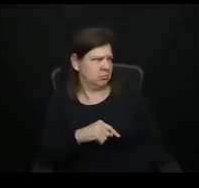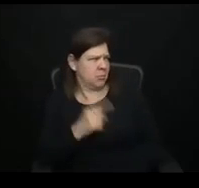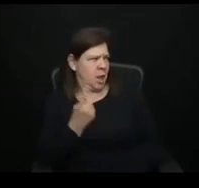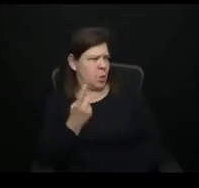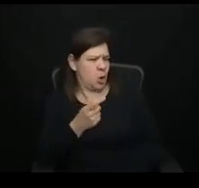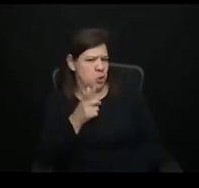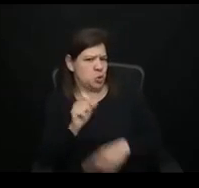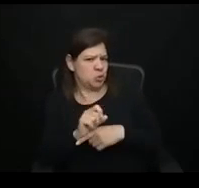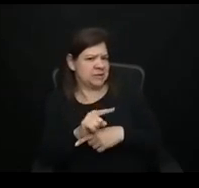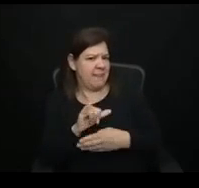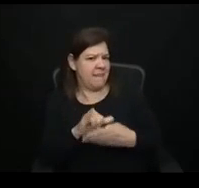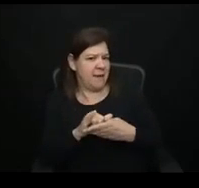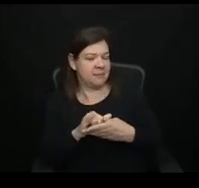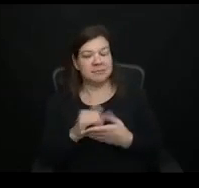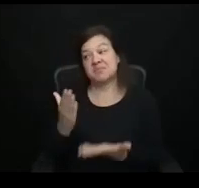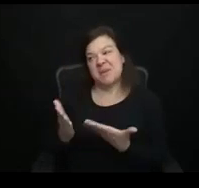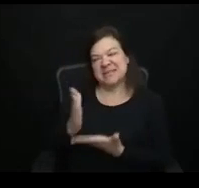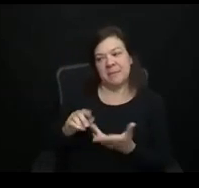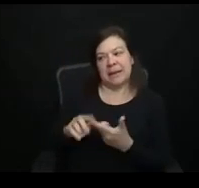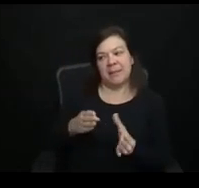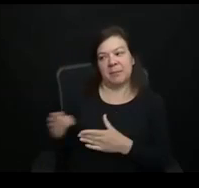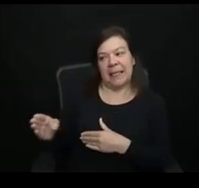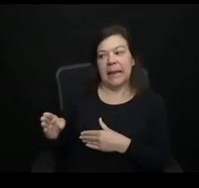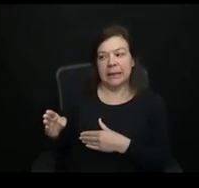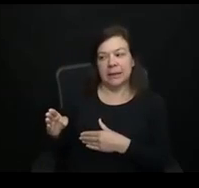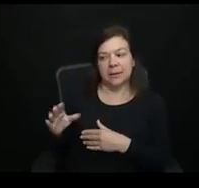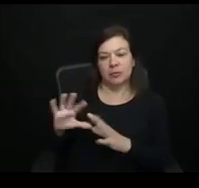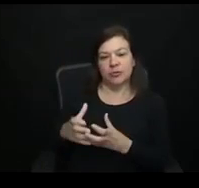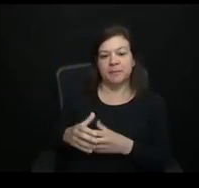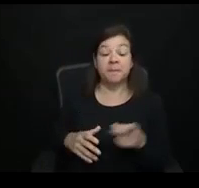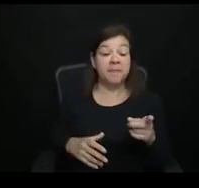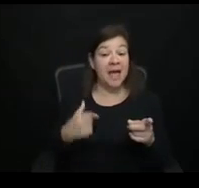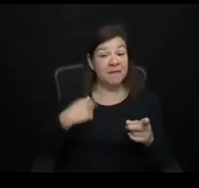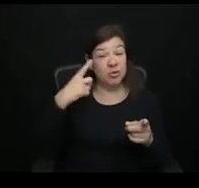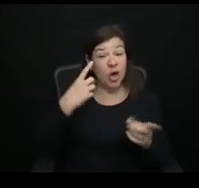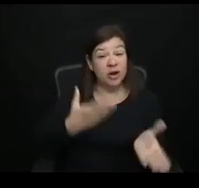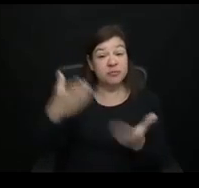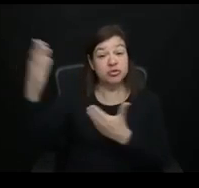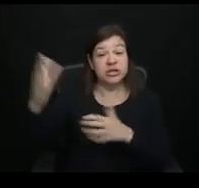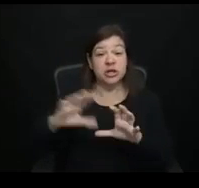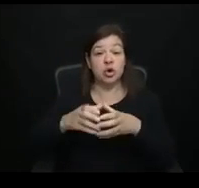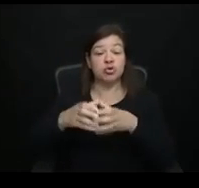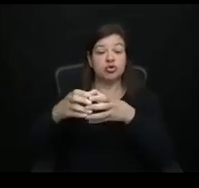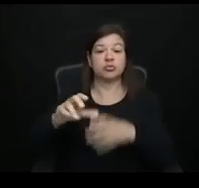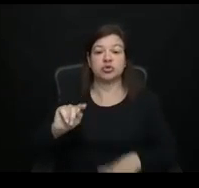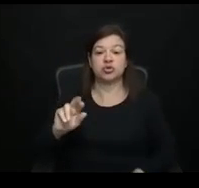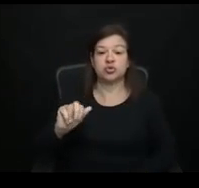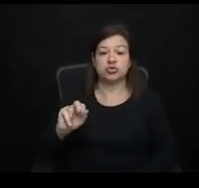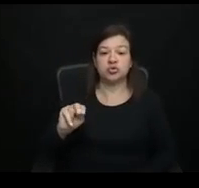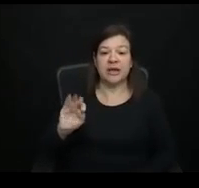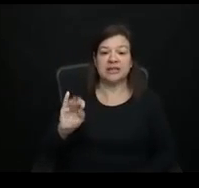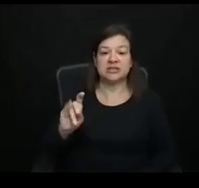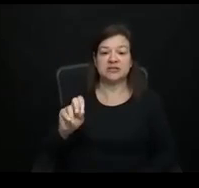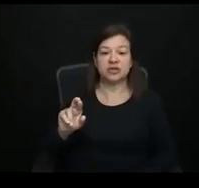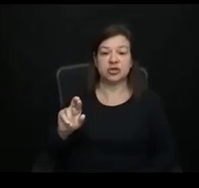Somebody in plans, maybe. Is there any thought to taking a crew up the transfer trail to Bowen's Loop to keep the fire from progressing